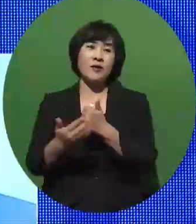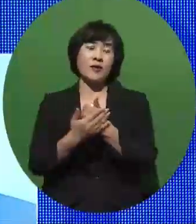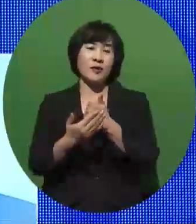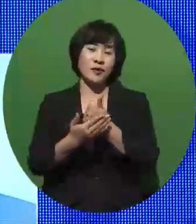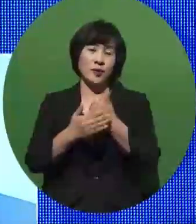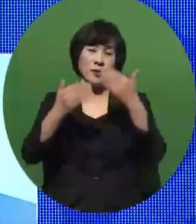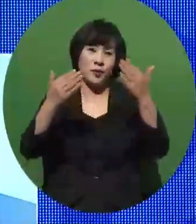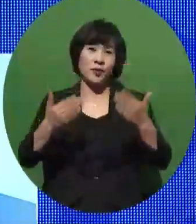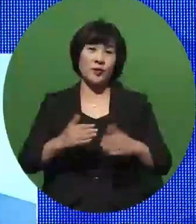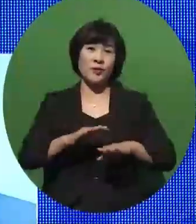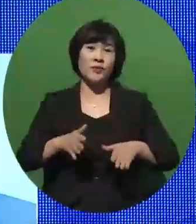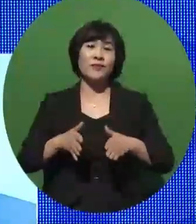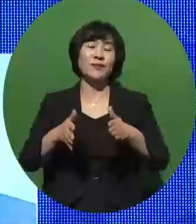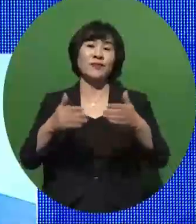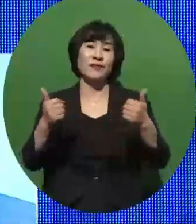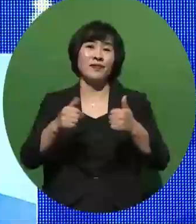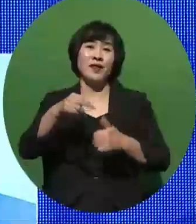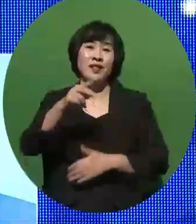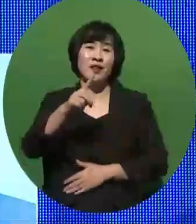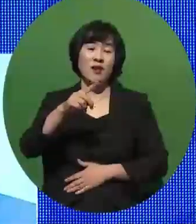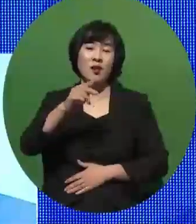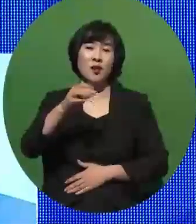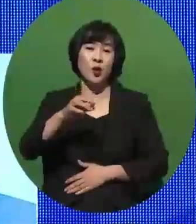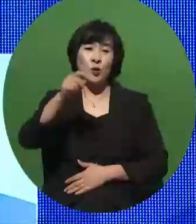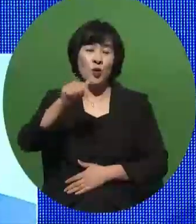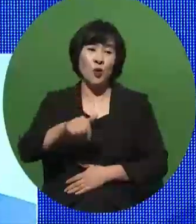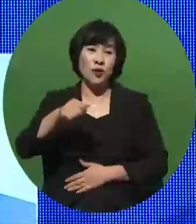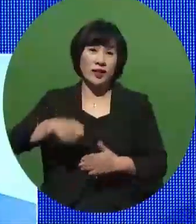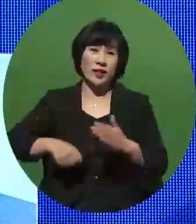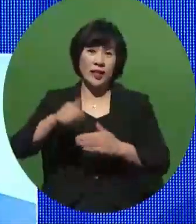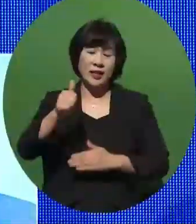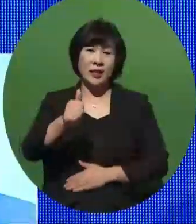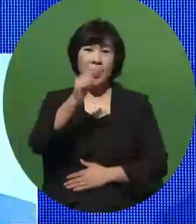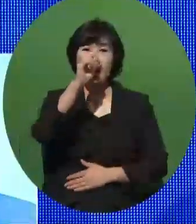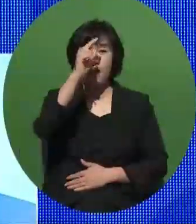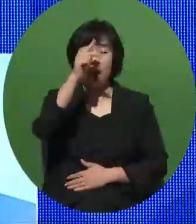Governor Park Woo-ryang